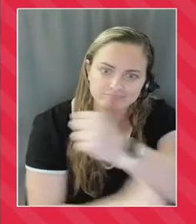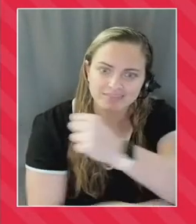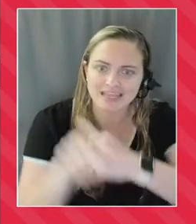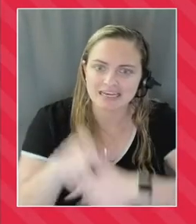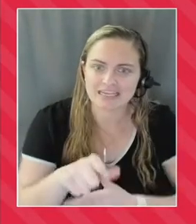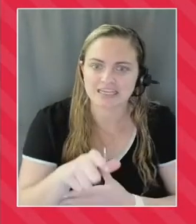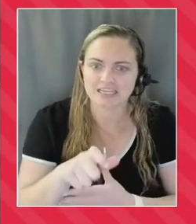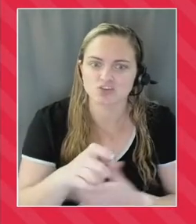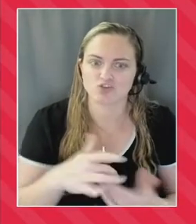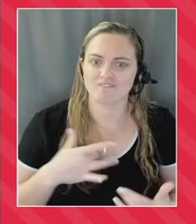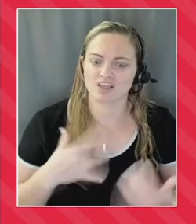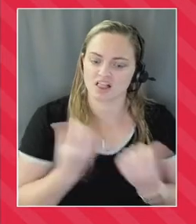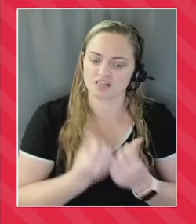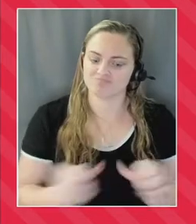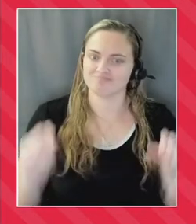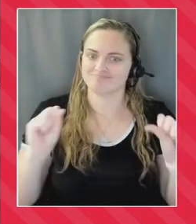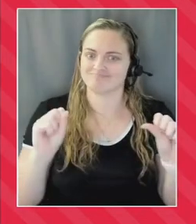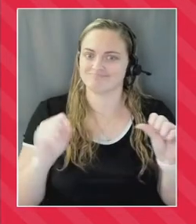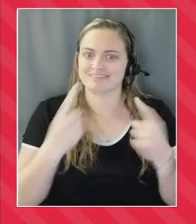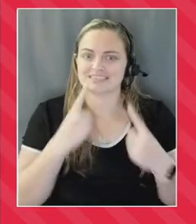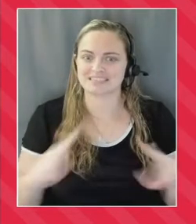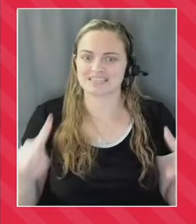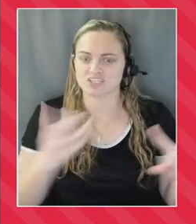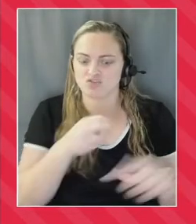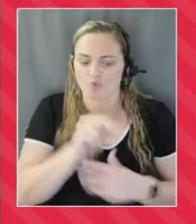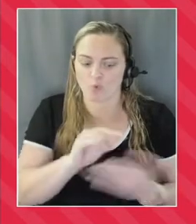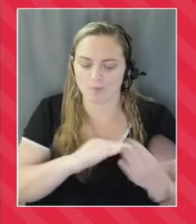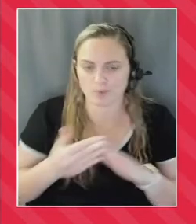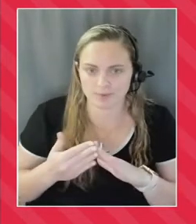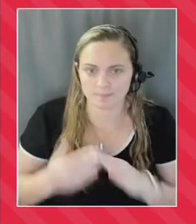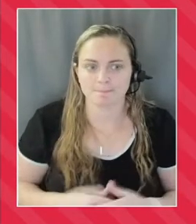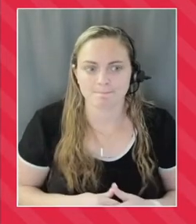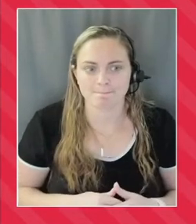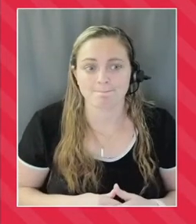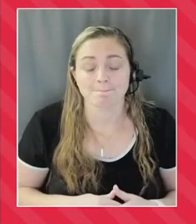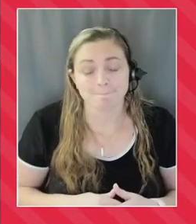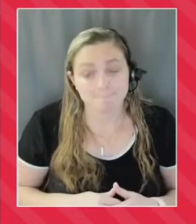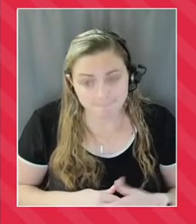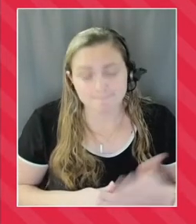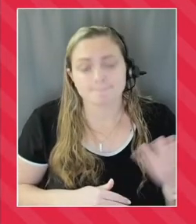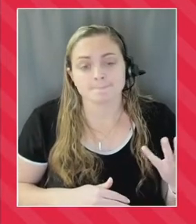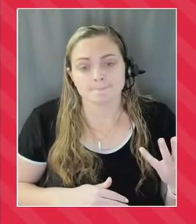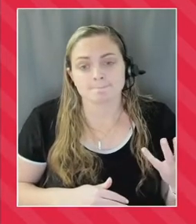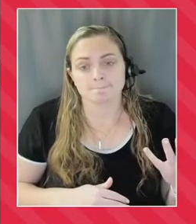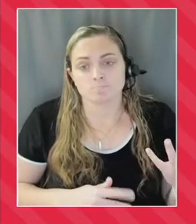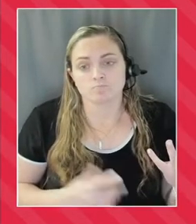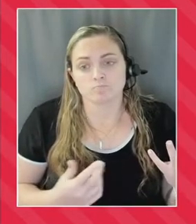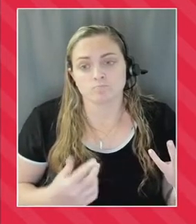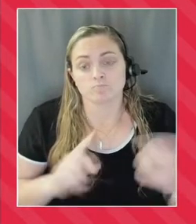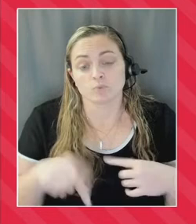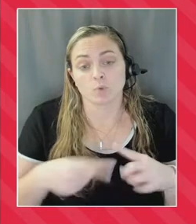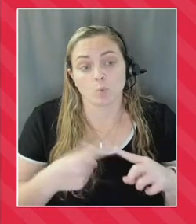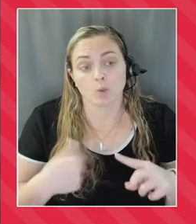to feel successful within their own communities. You know, when we took that